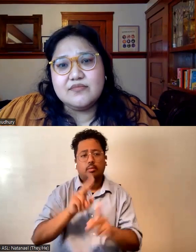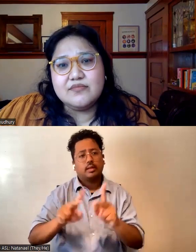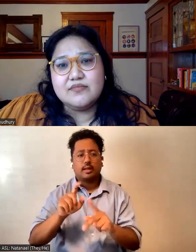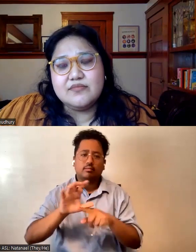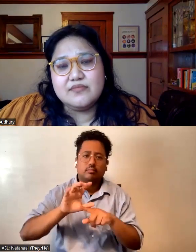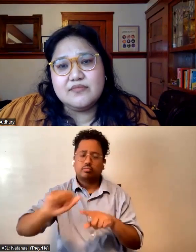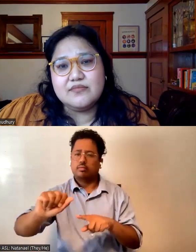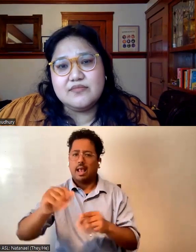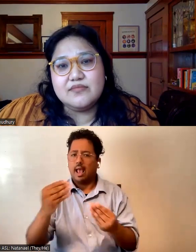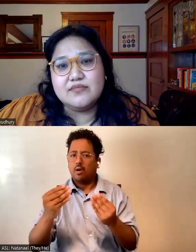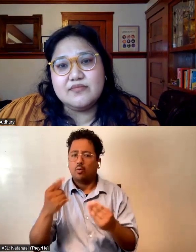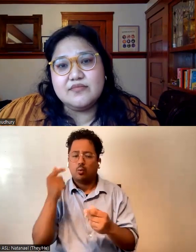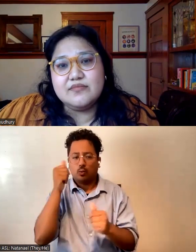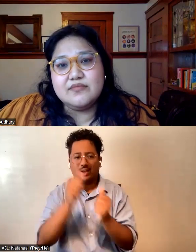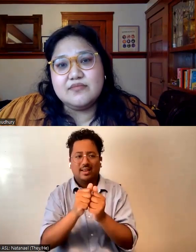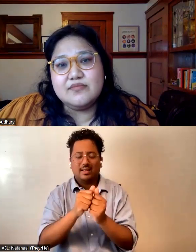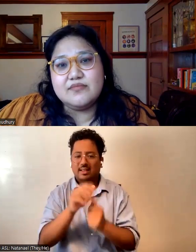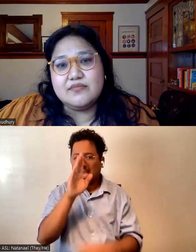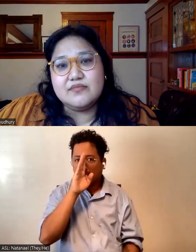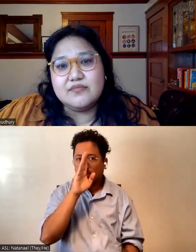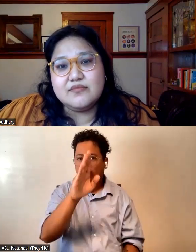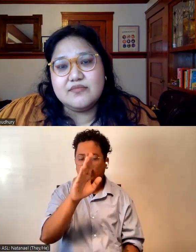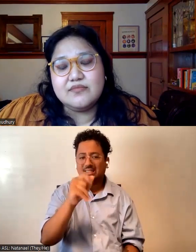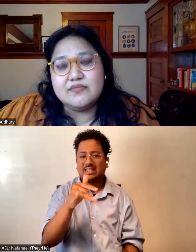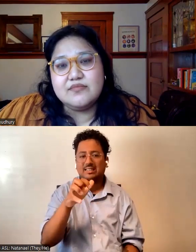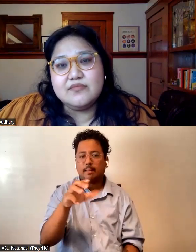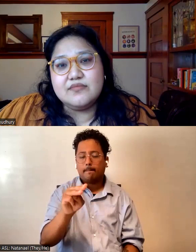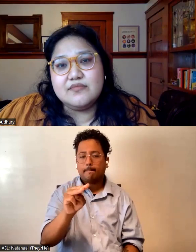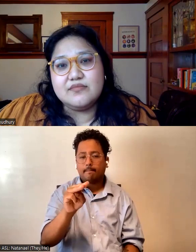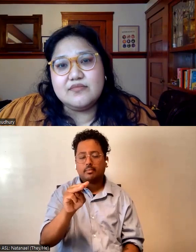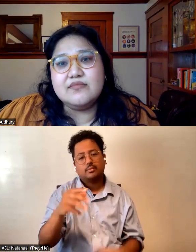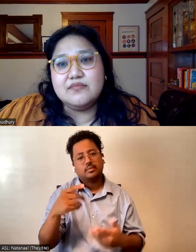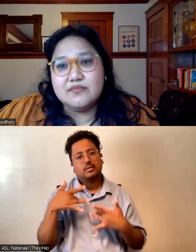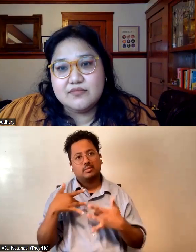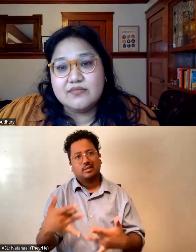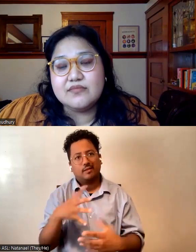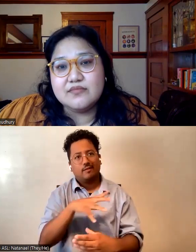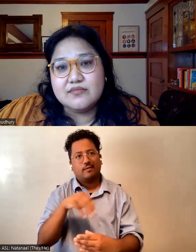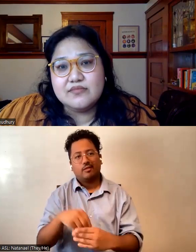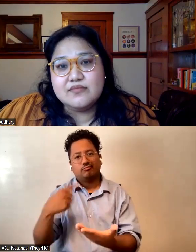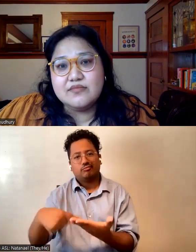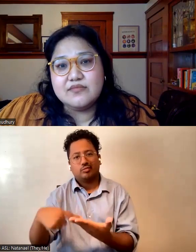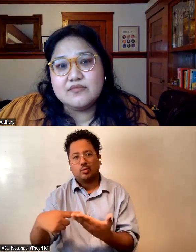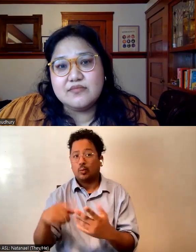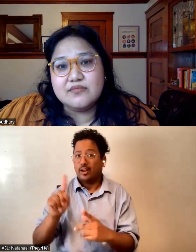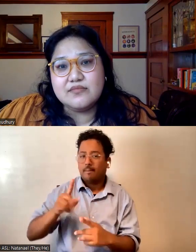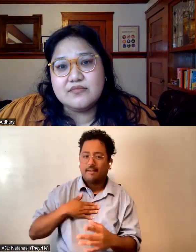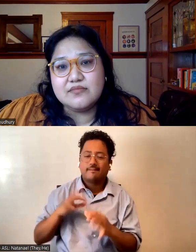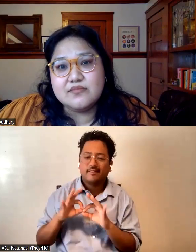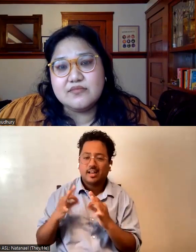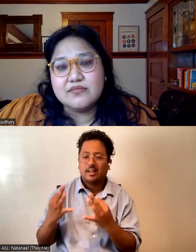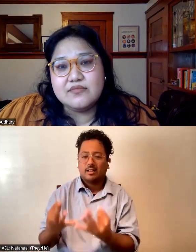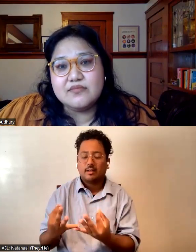heterosexism. And part of those conversations happen within my family. And I really describe some of my